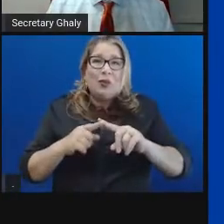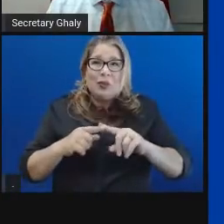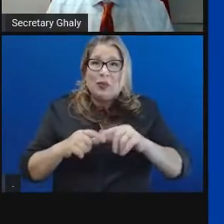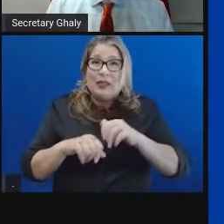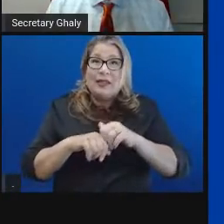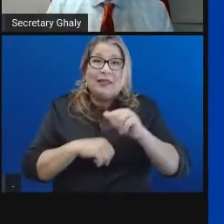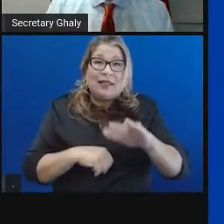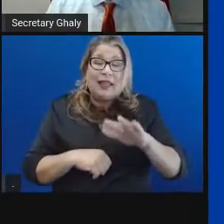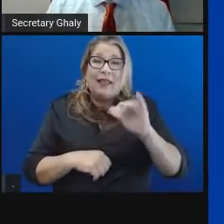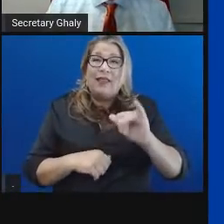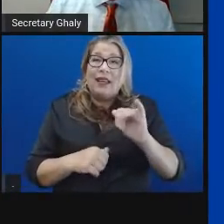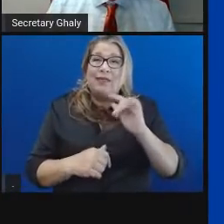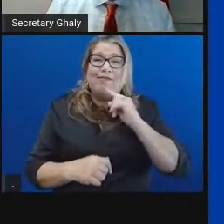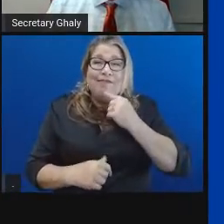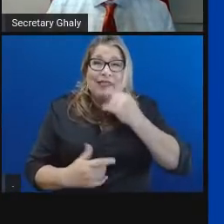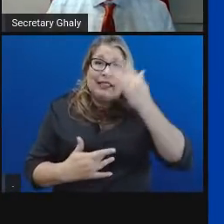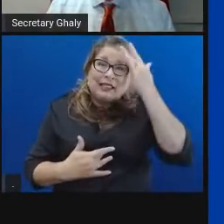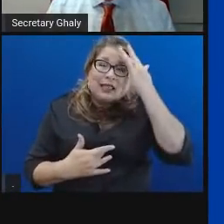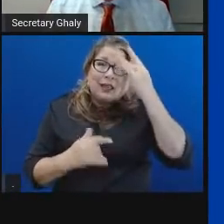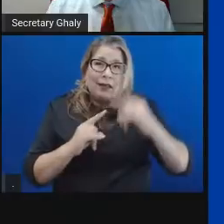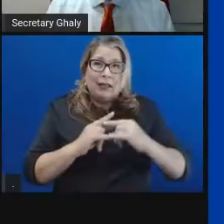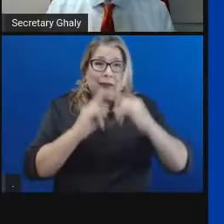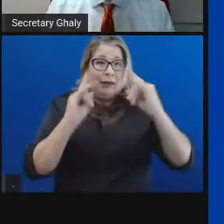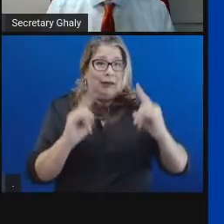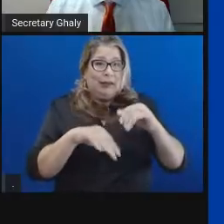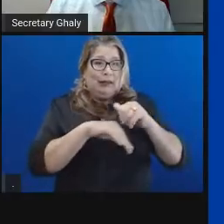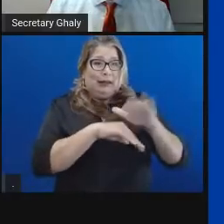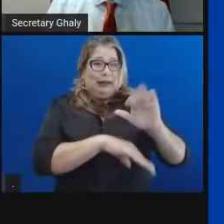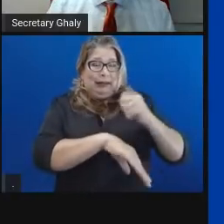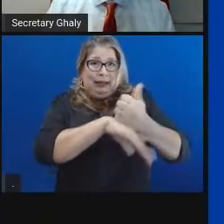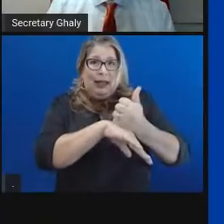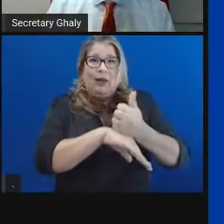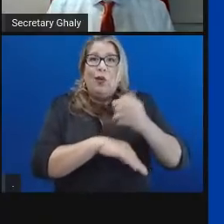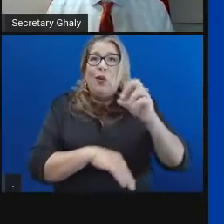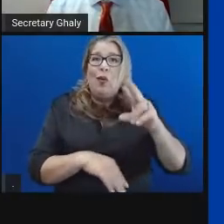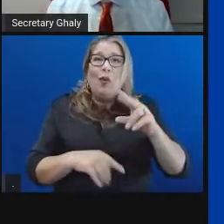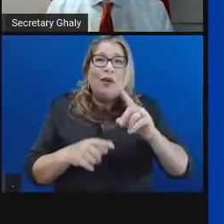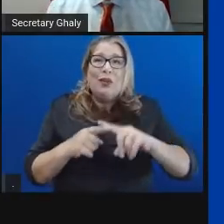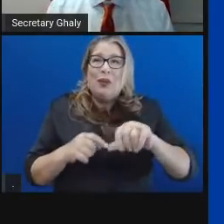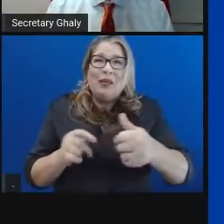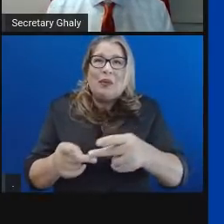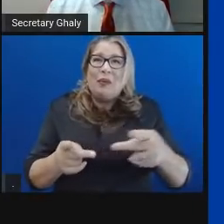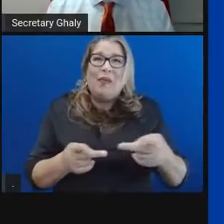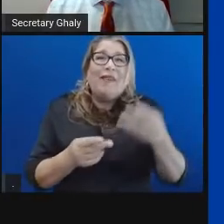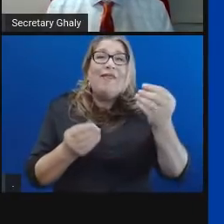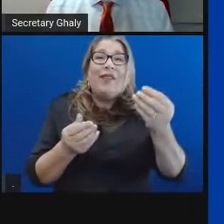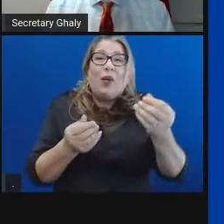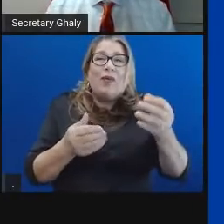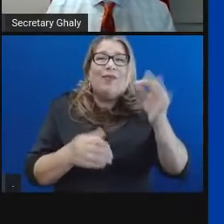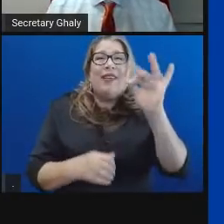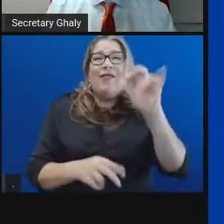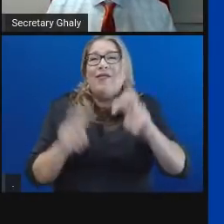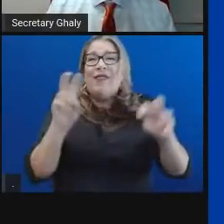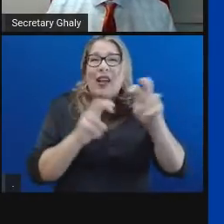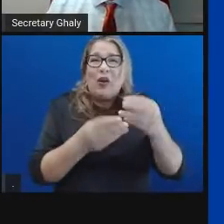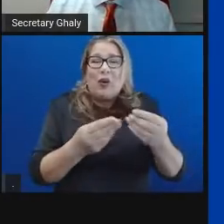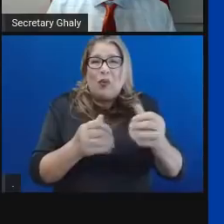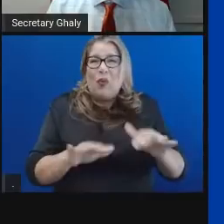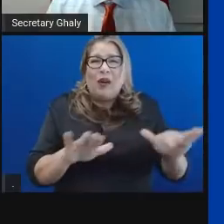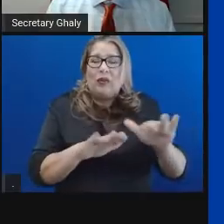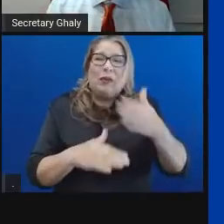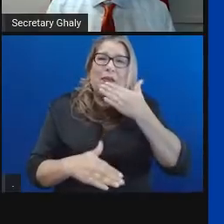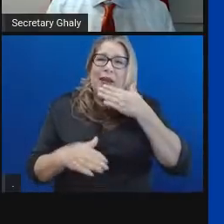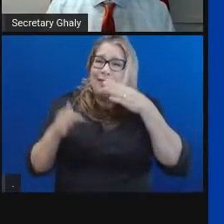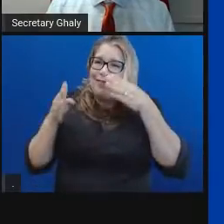all the critical supports, X-ray, other radiology, pharmacy, food services, all leveraging those on the